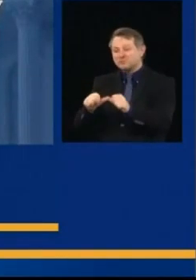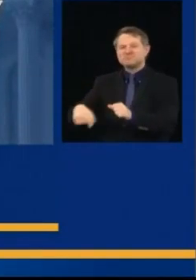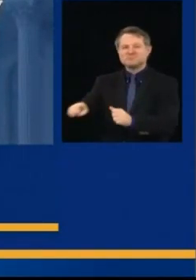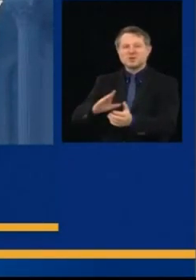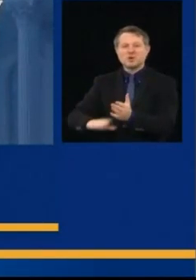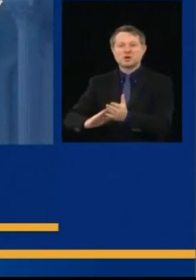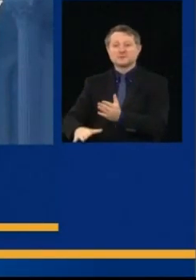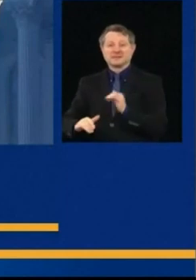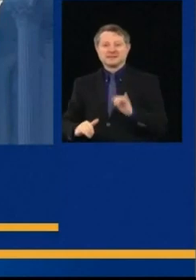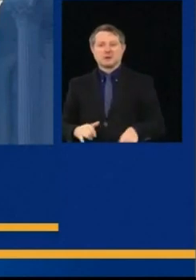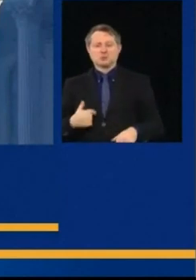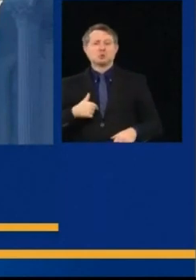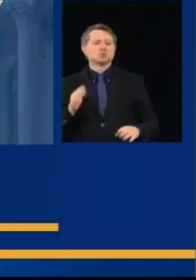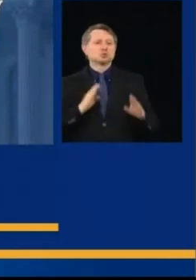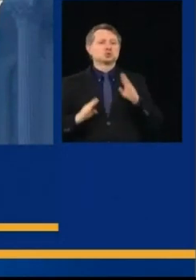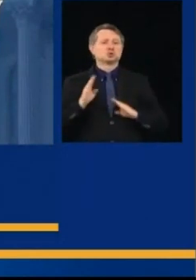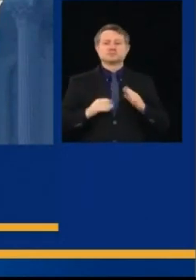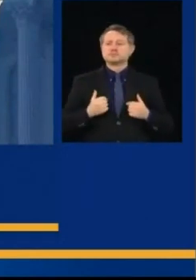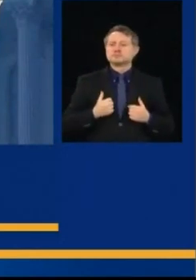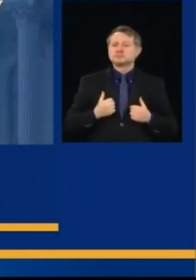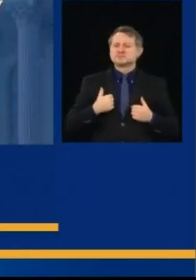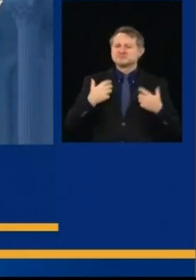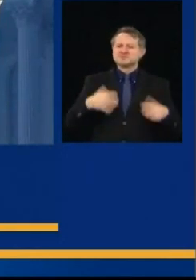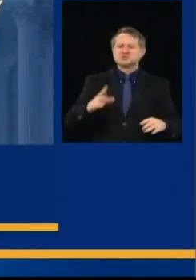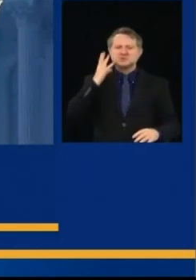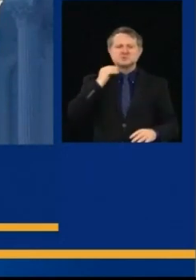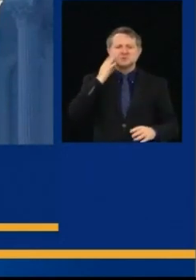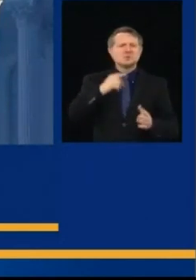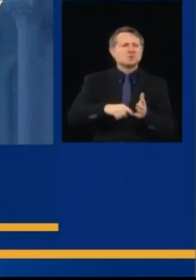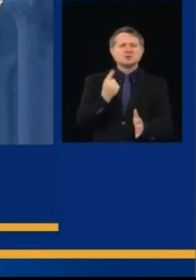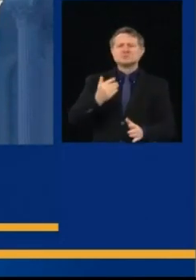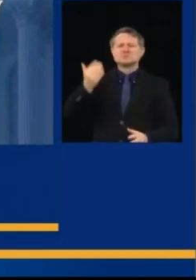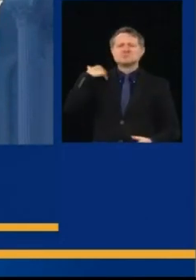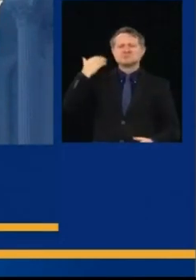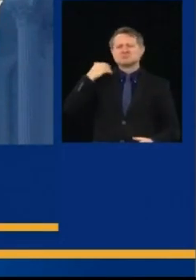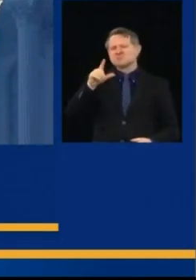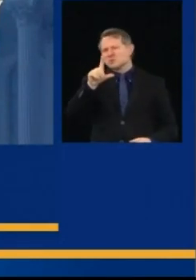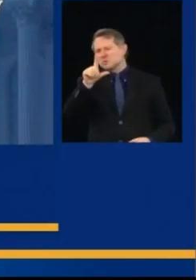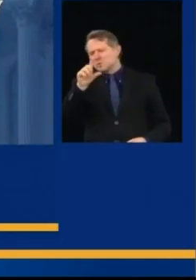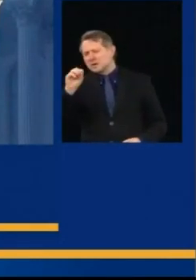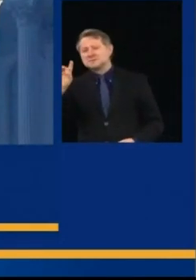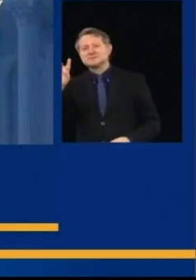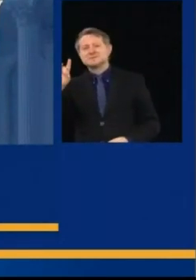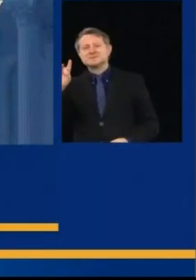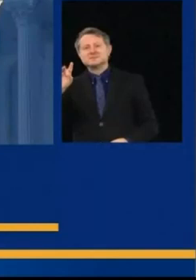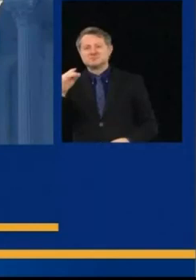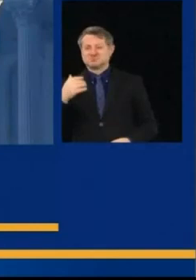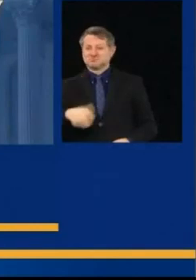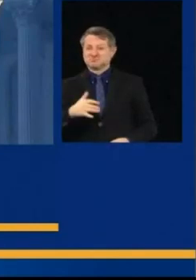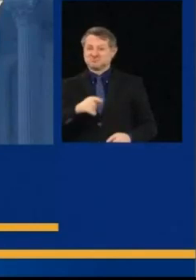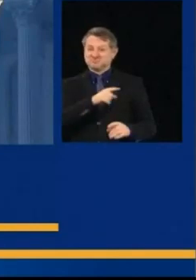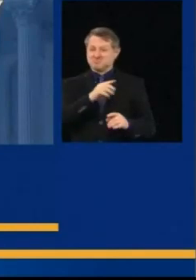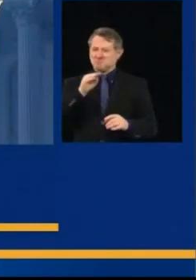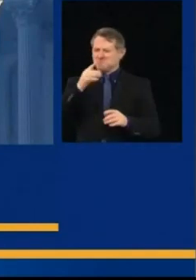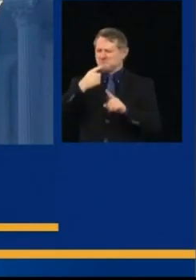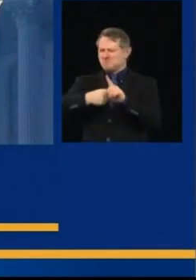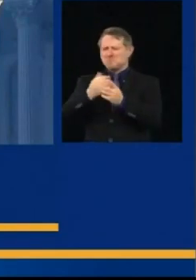We went through this before. 2008, we had the mortgage